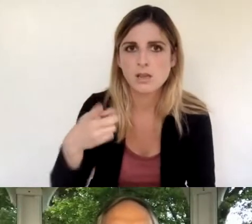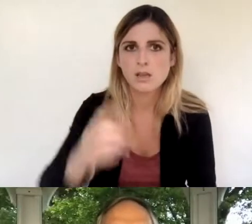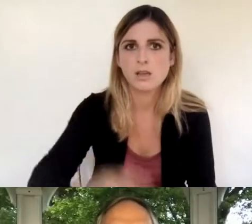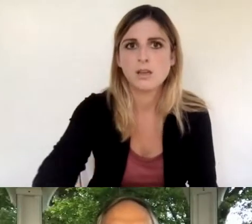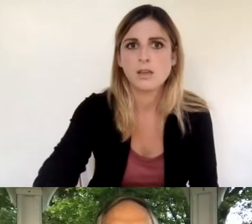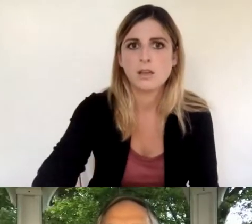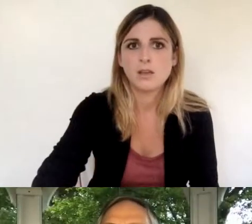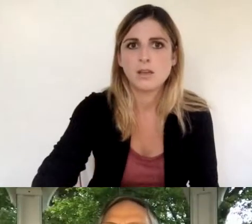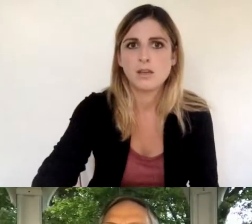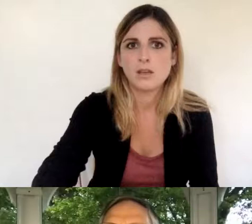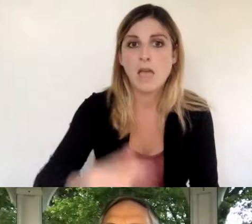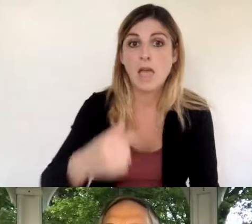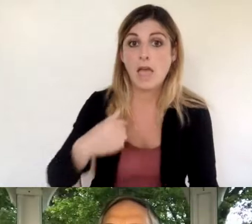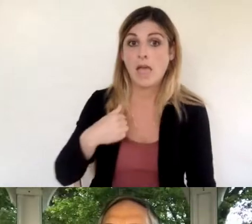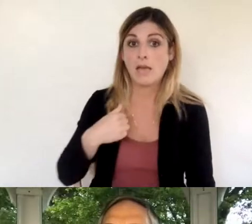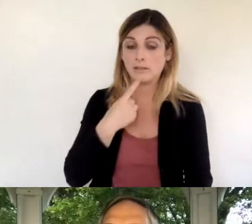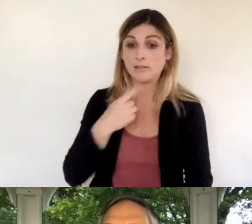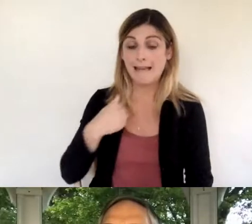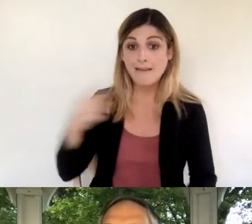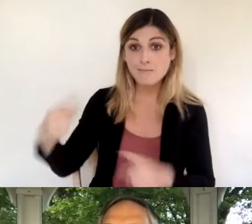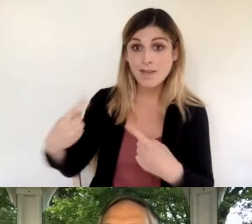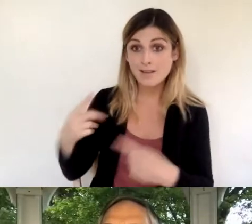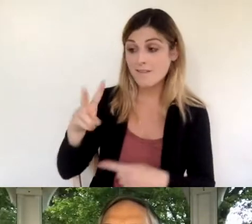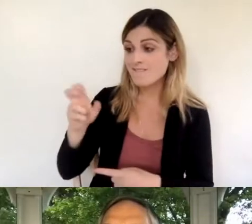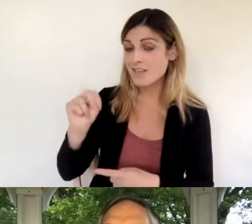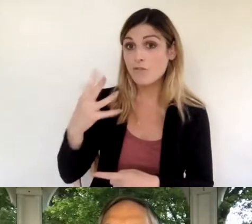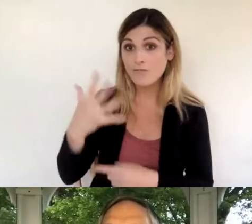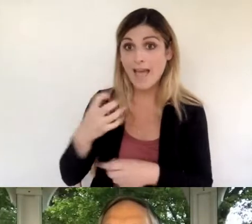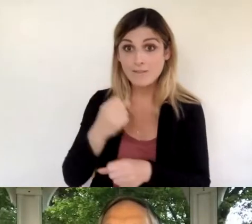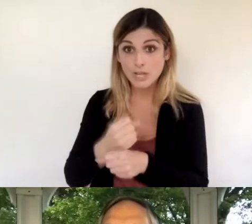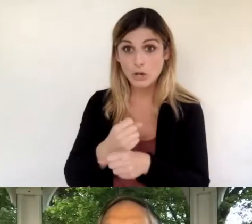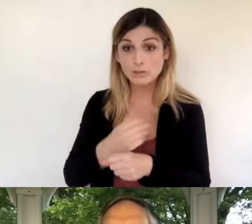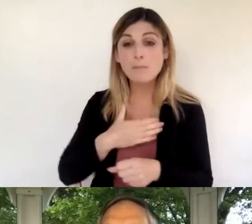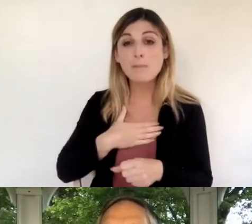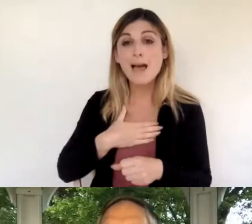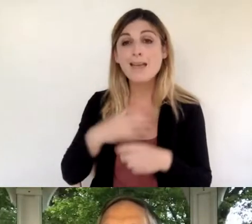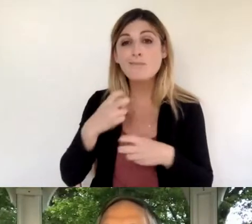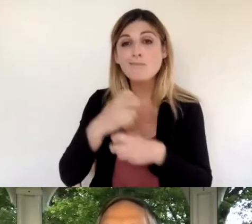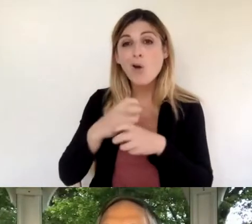this question that says, I've been vegan, whole food plant-based for 5 years or more, and my bones have gotten thinner. It's not